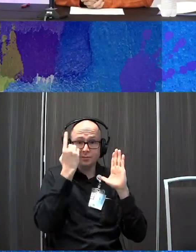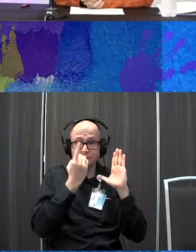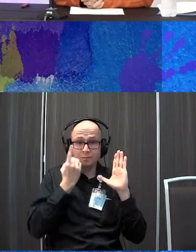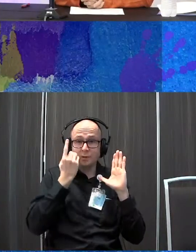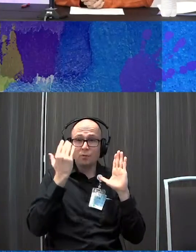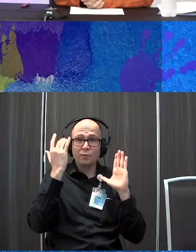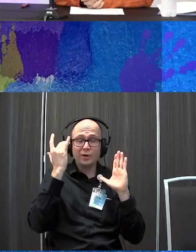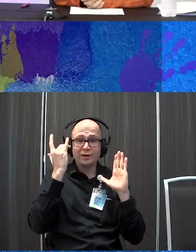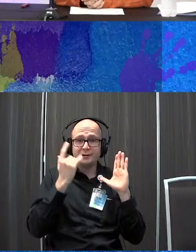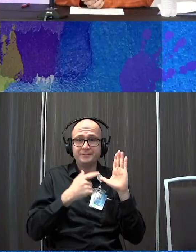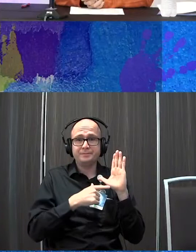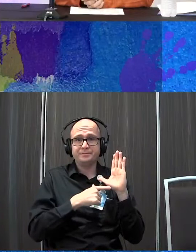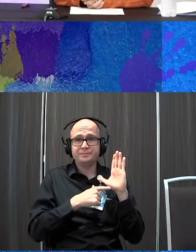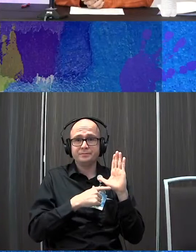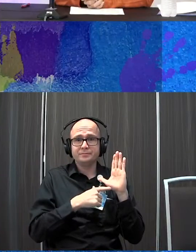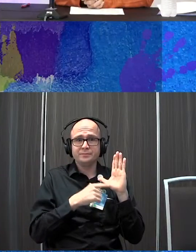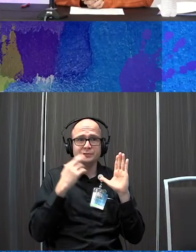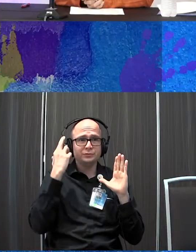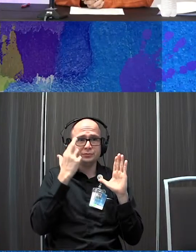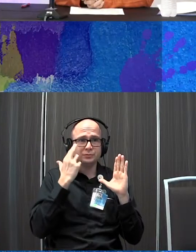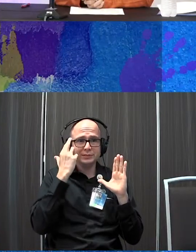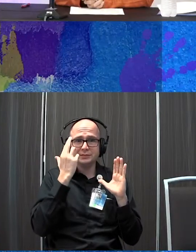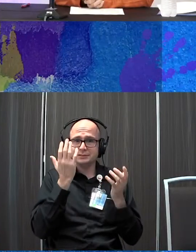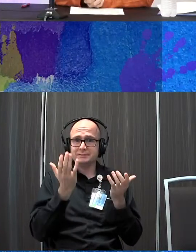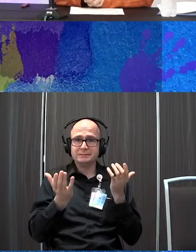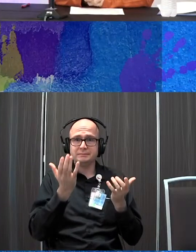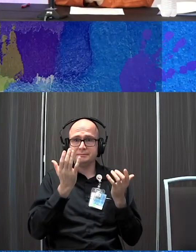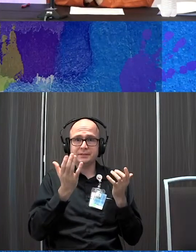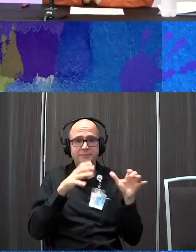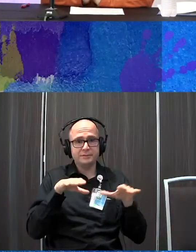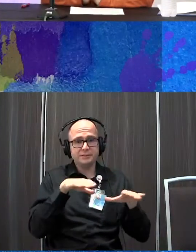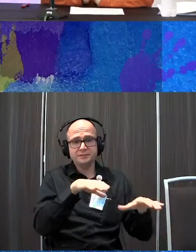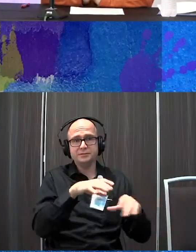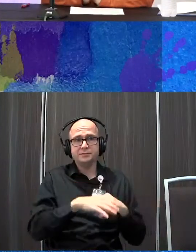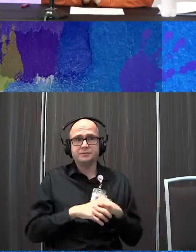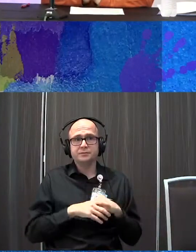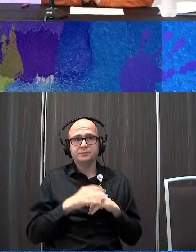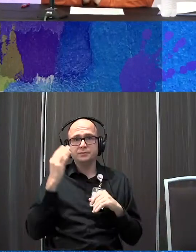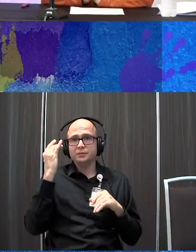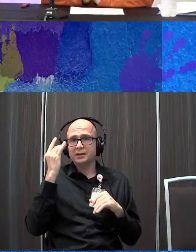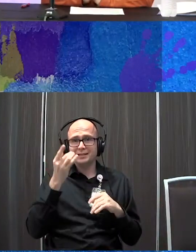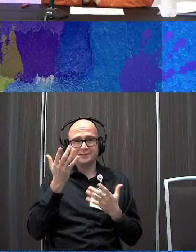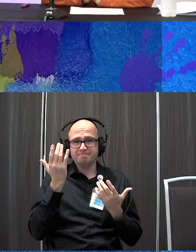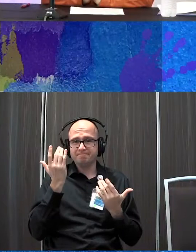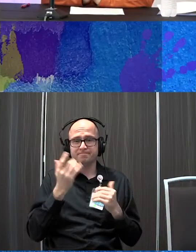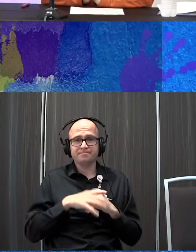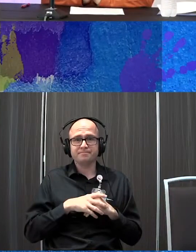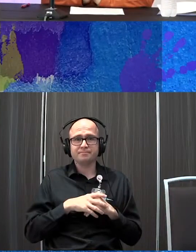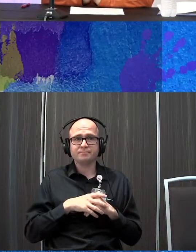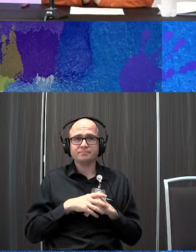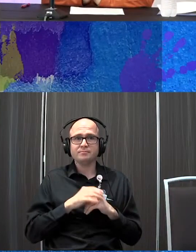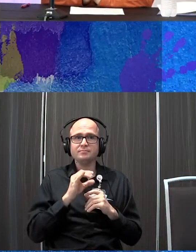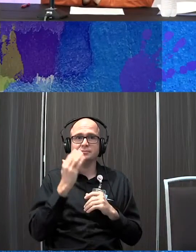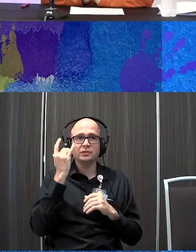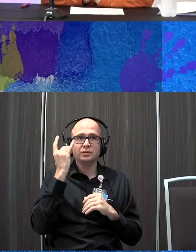why, what some of the reasons might be that he did these behaviors. What could have the reasons been? Maybe why was